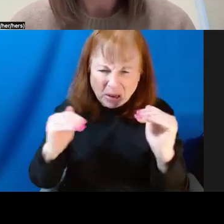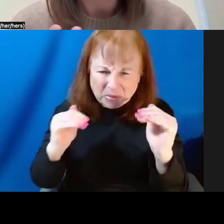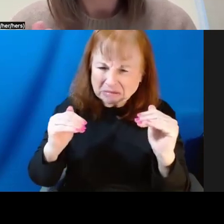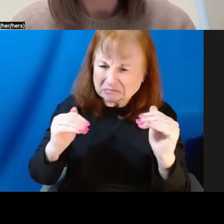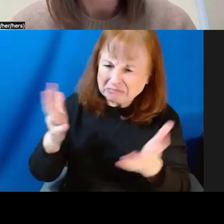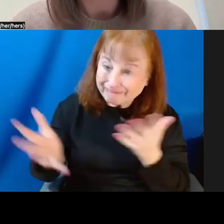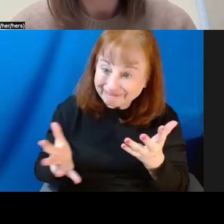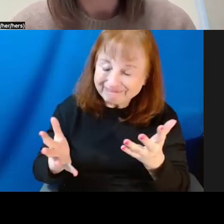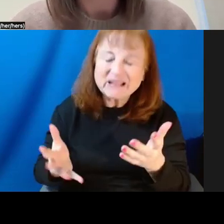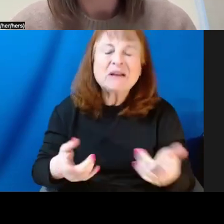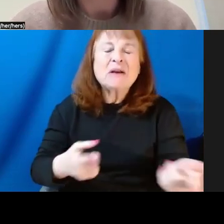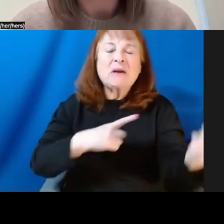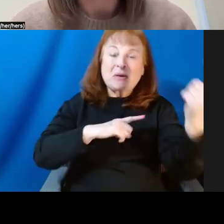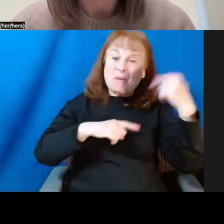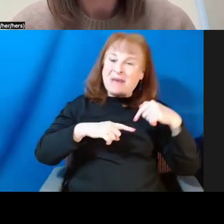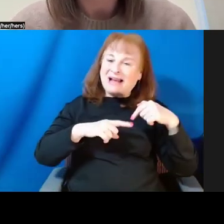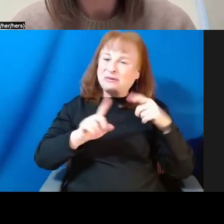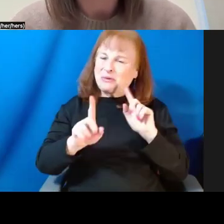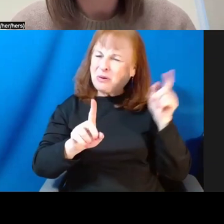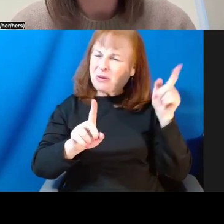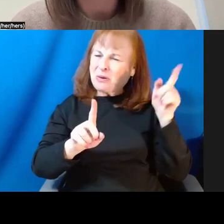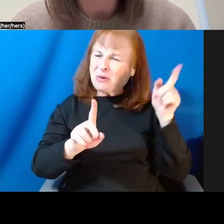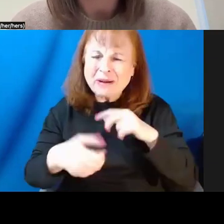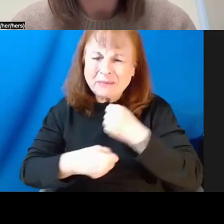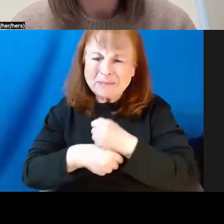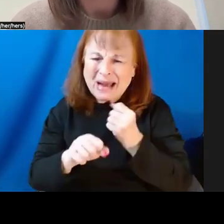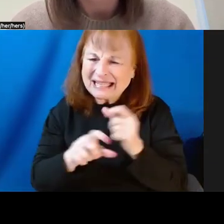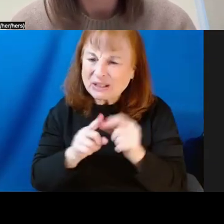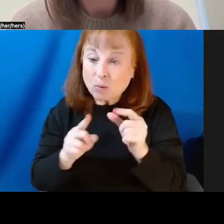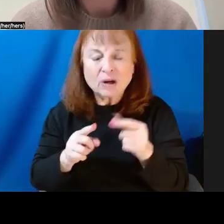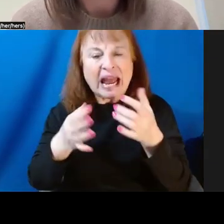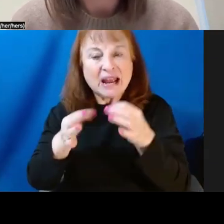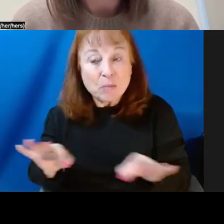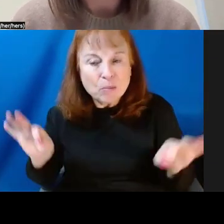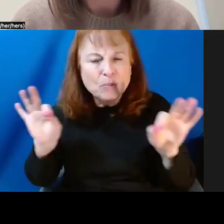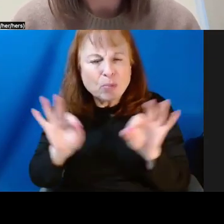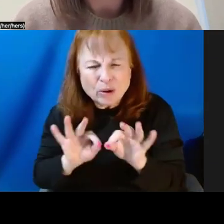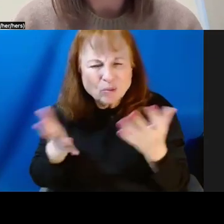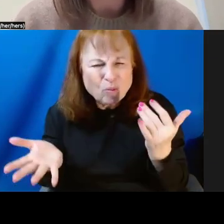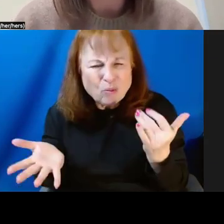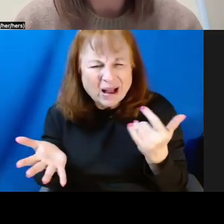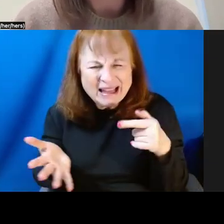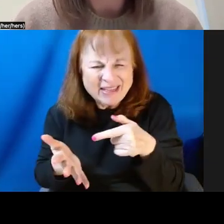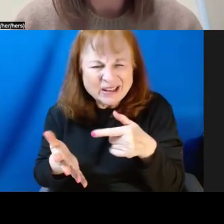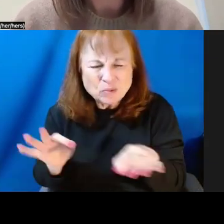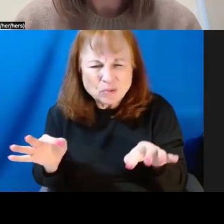So again, we come back to this question of what makes a word important.